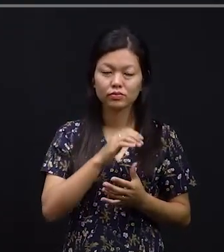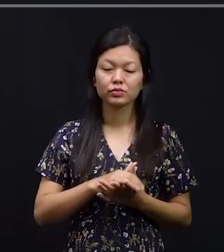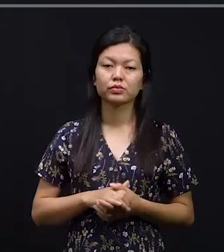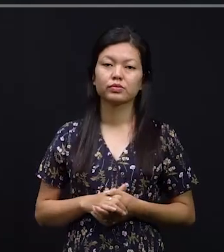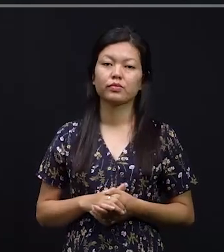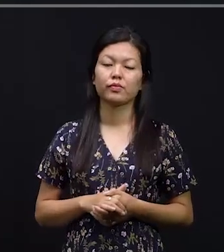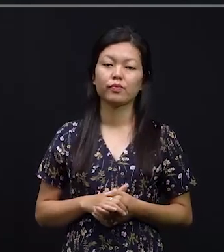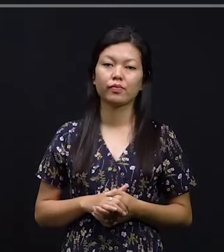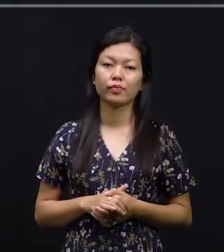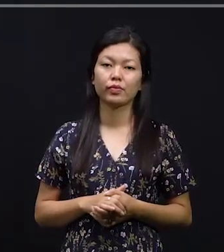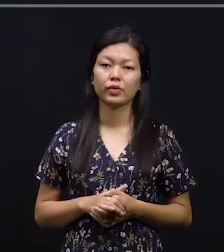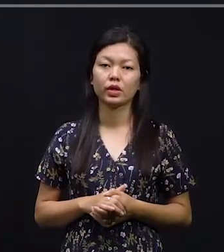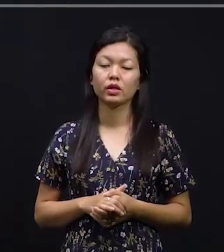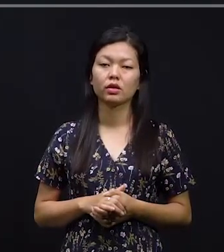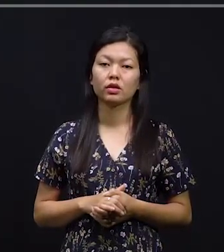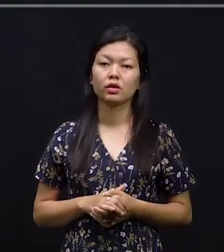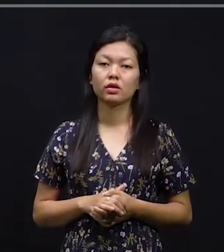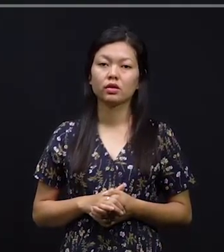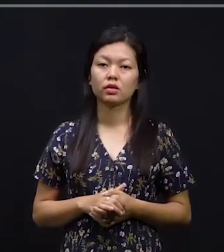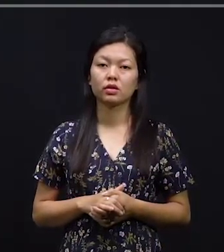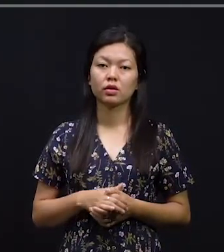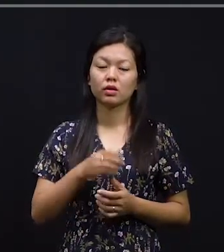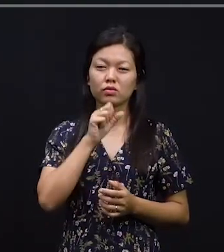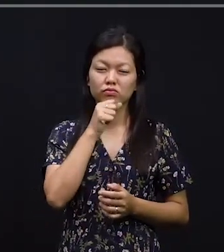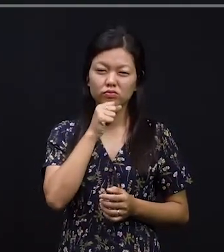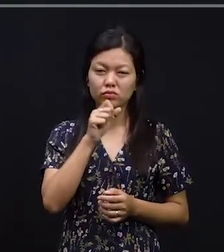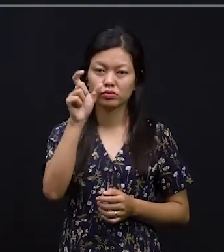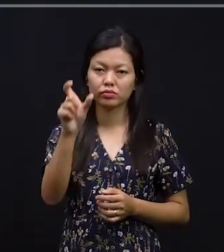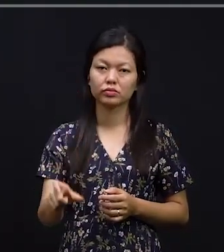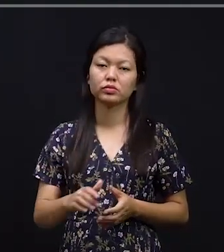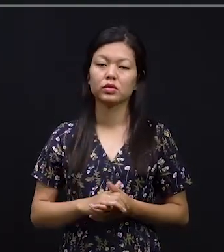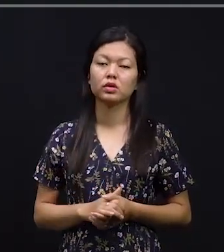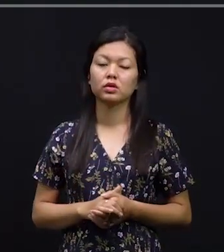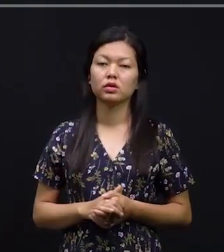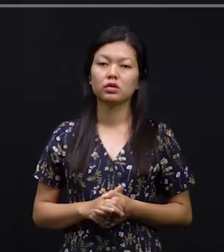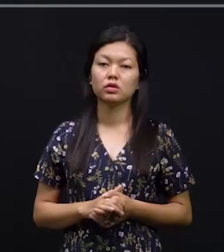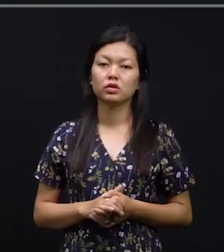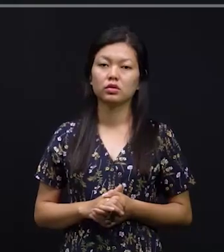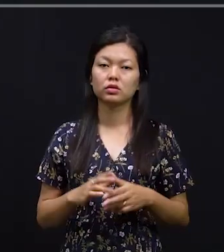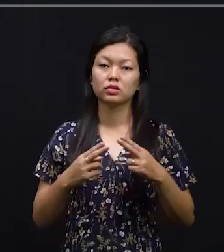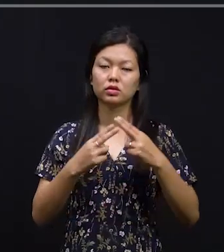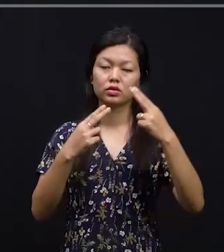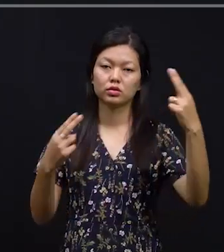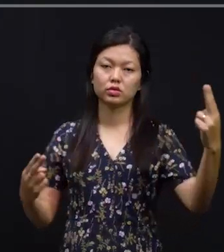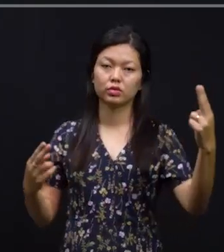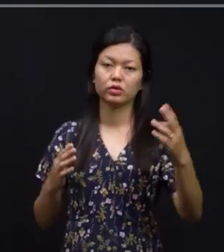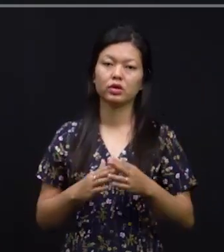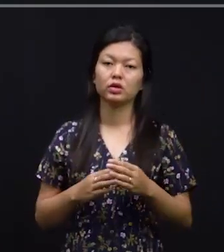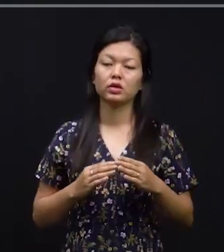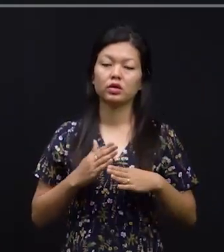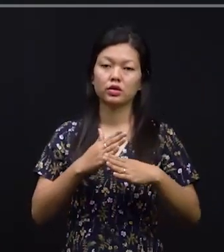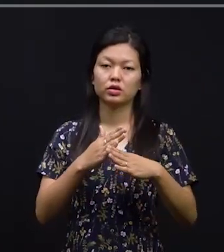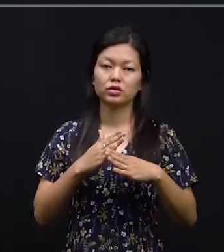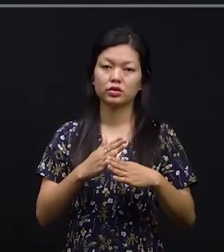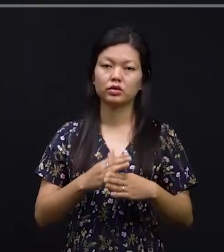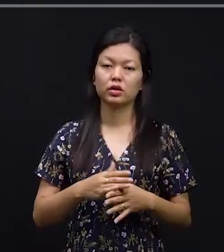already a grown-up man. Okay, he was already a grown-up man. Okay, let's discuss the story in the present tense because I want you